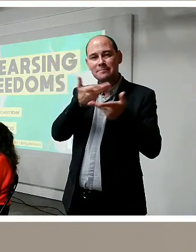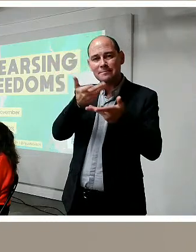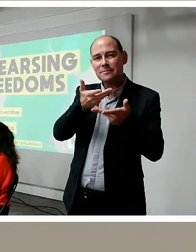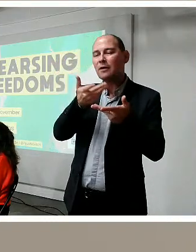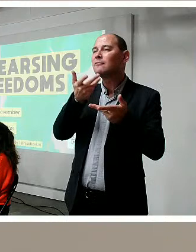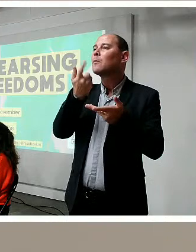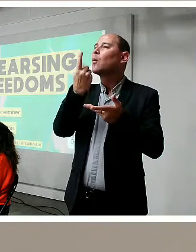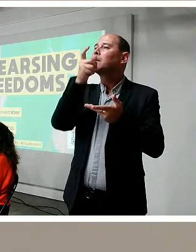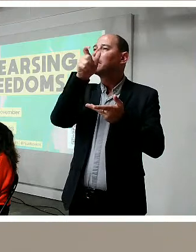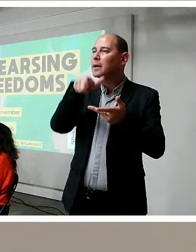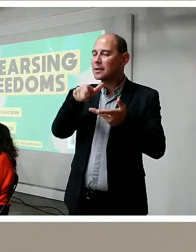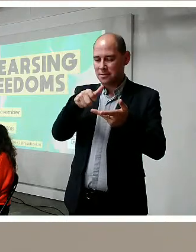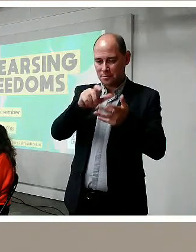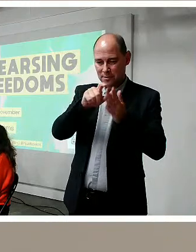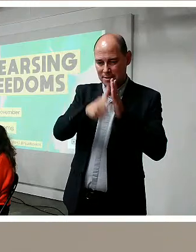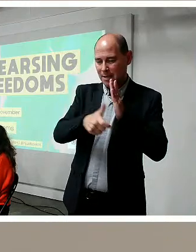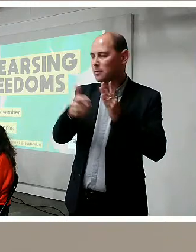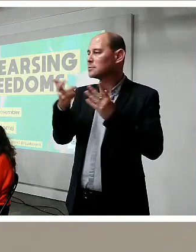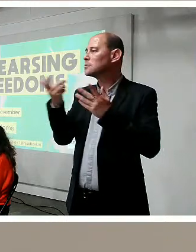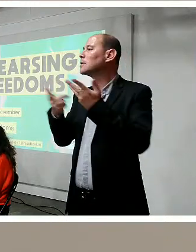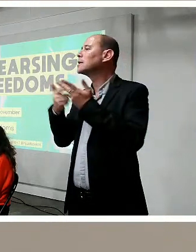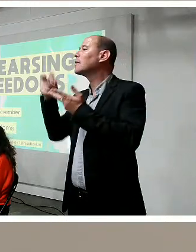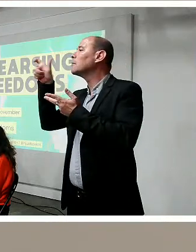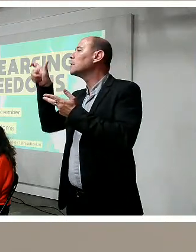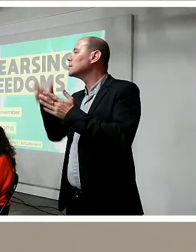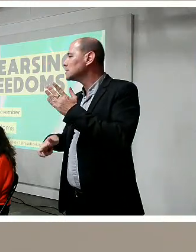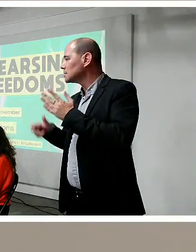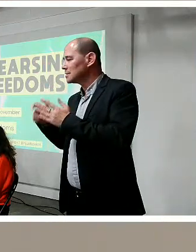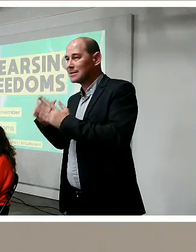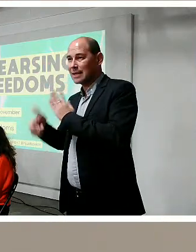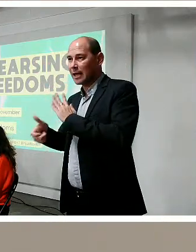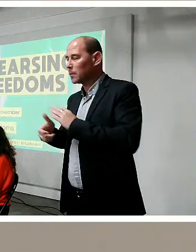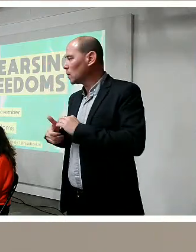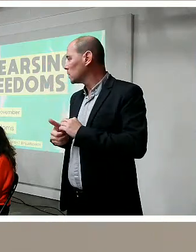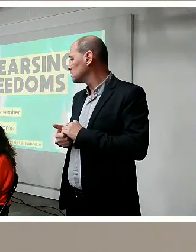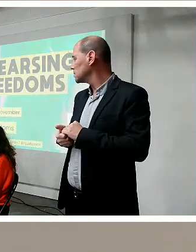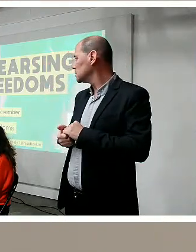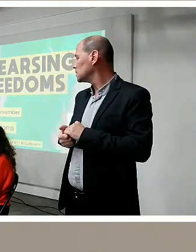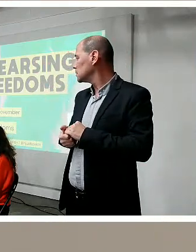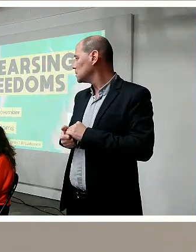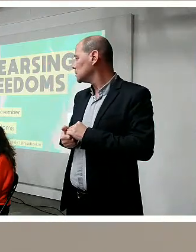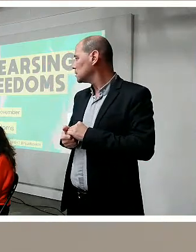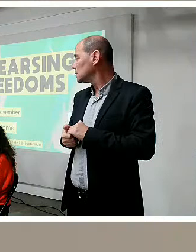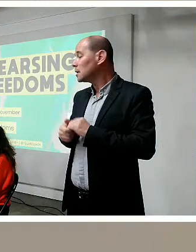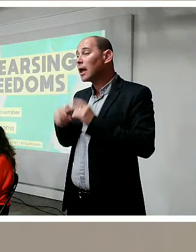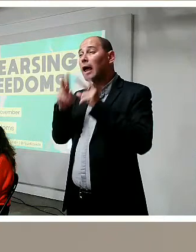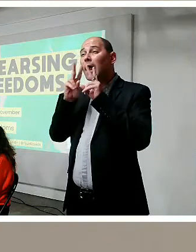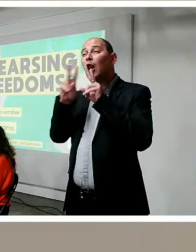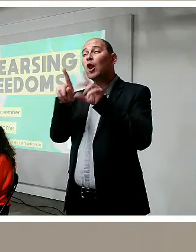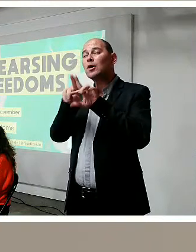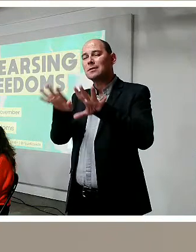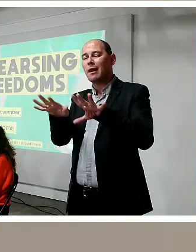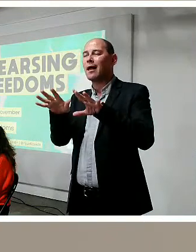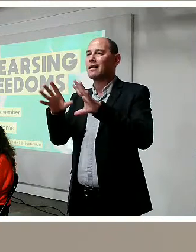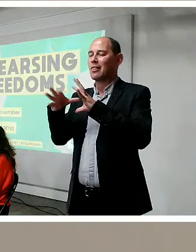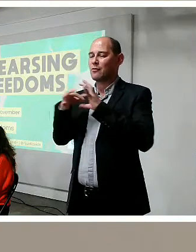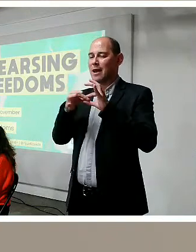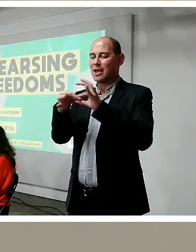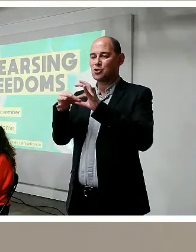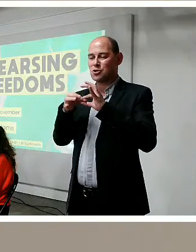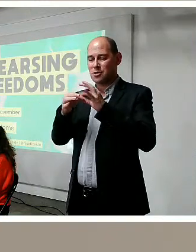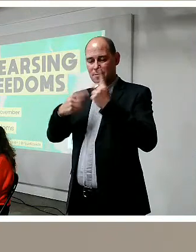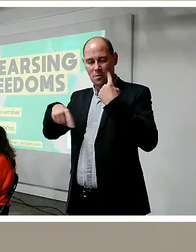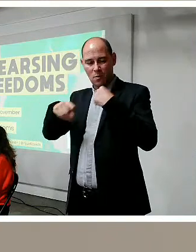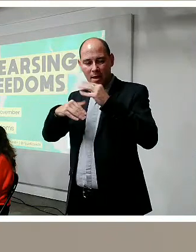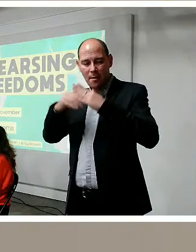another. What I have learned, I've been taught with patience and generosity. It looks like the relationships that we build with each other, where we